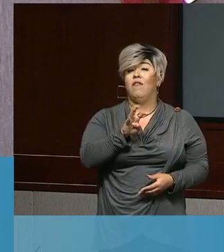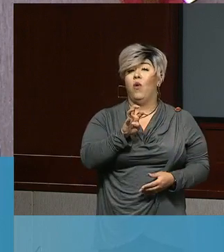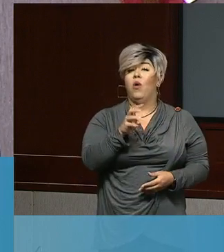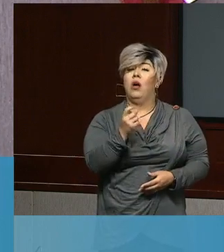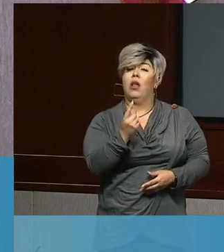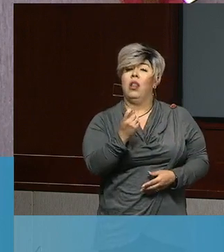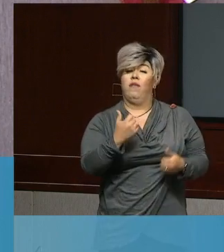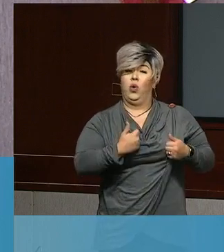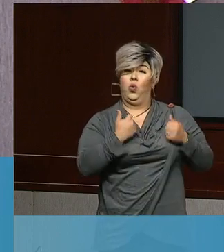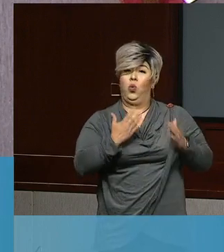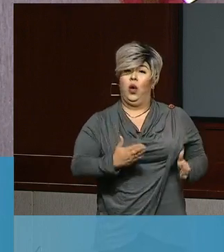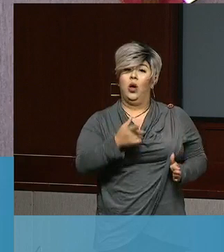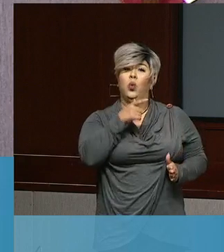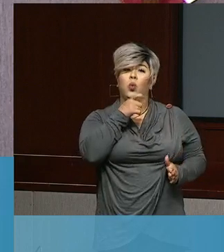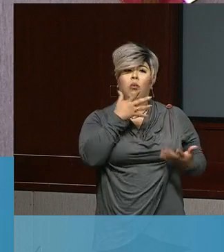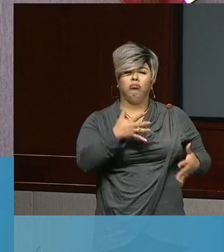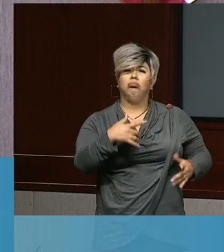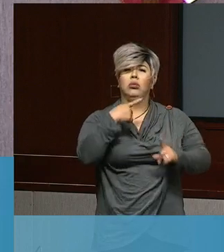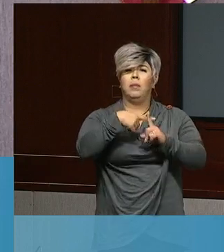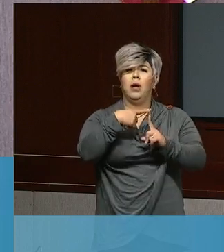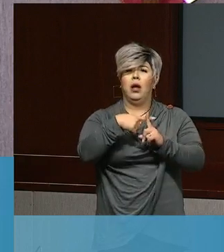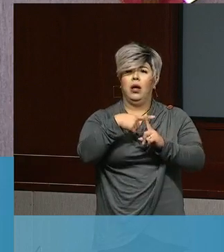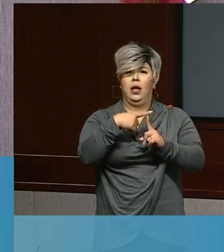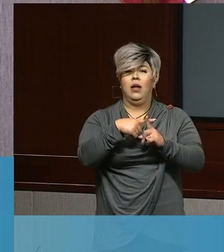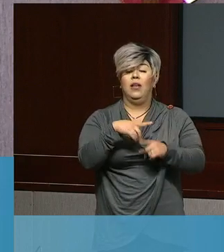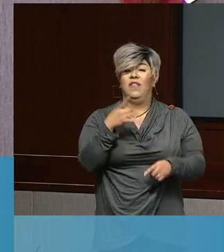18,411 residents who have tested positive,